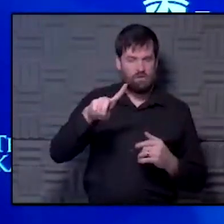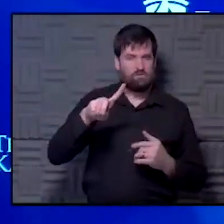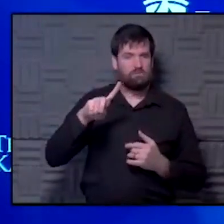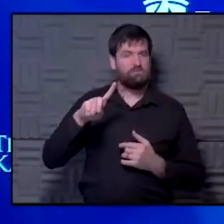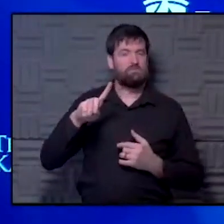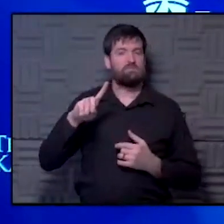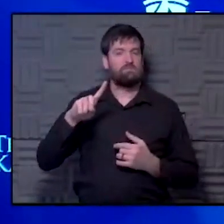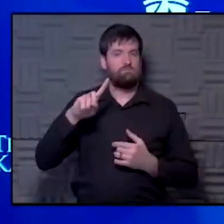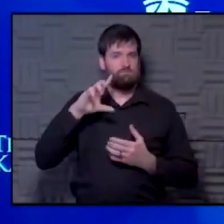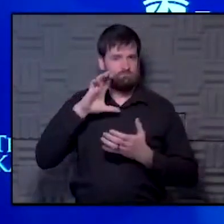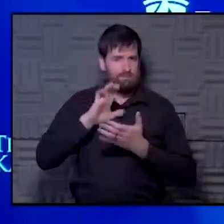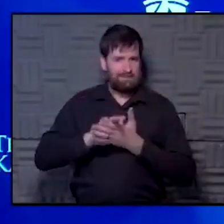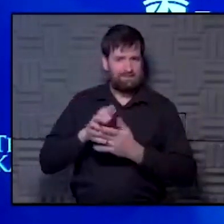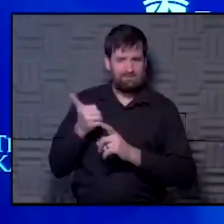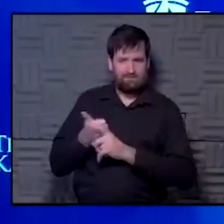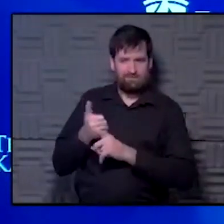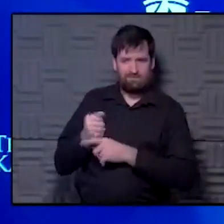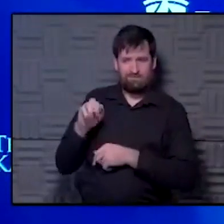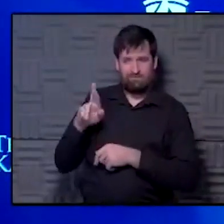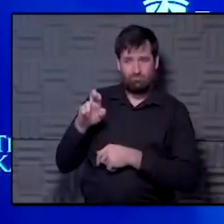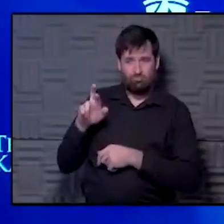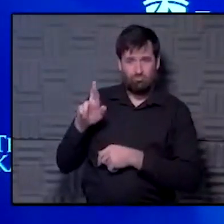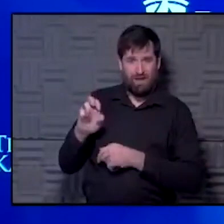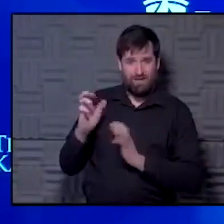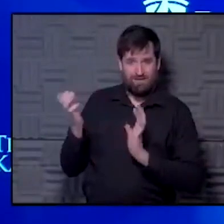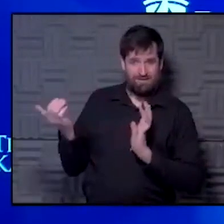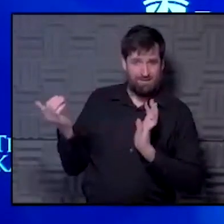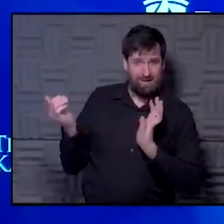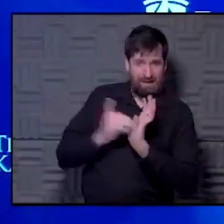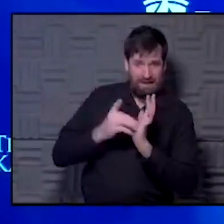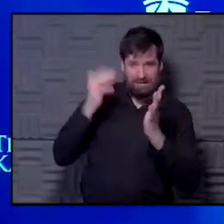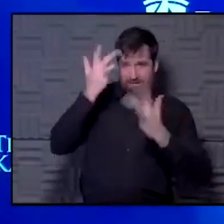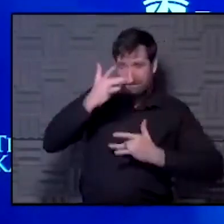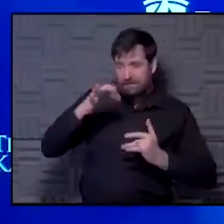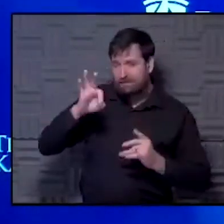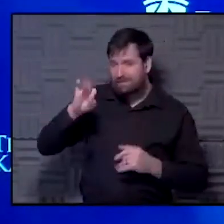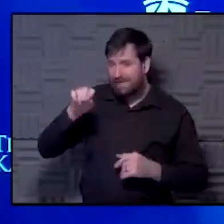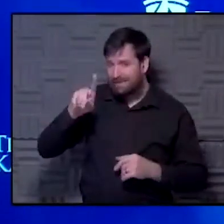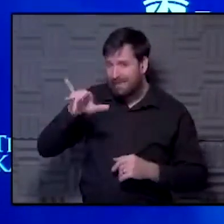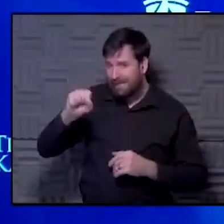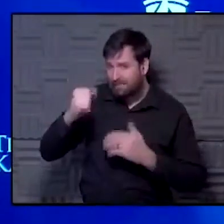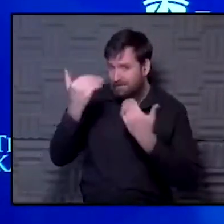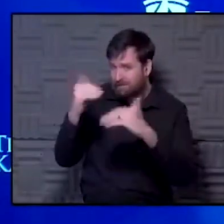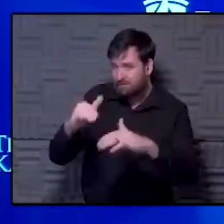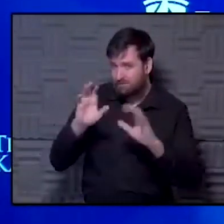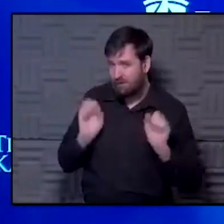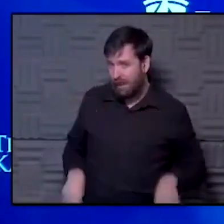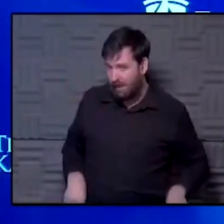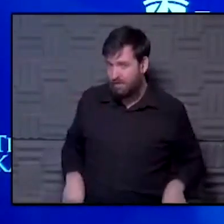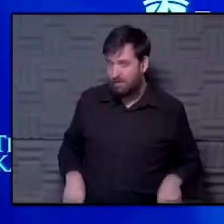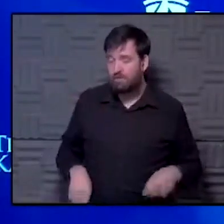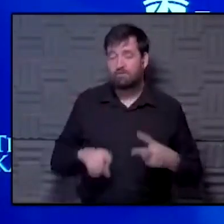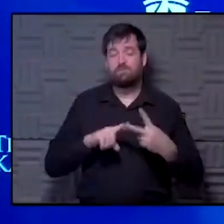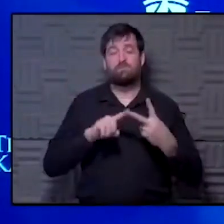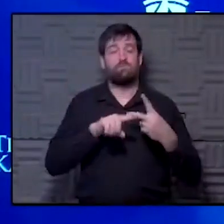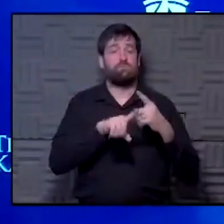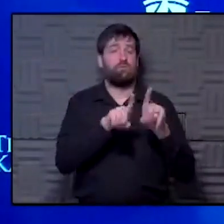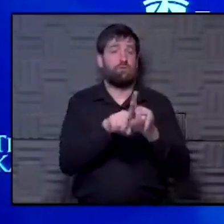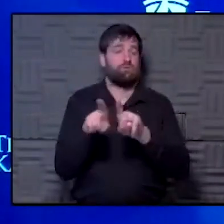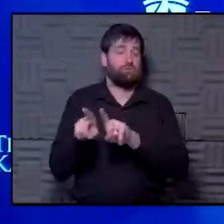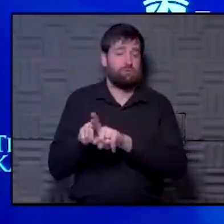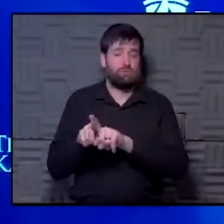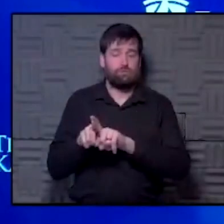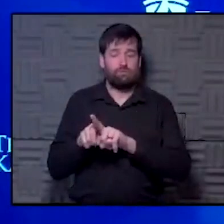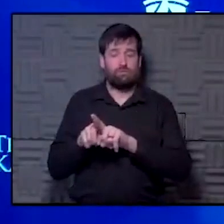believes that it's rare that she could get COVID again within 90 days, true or false. She says that she also believes it's